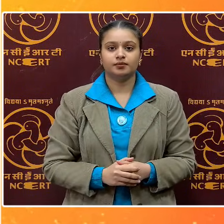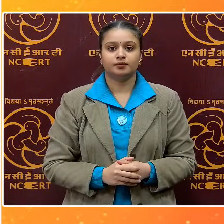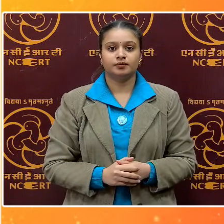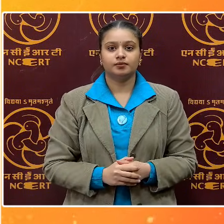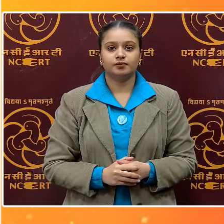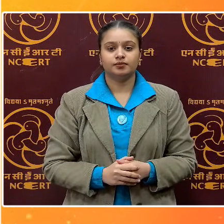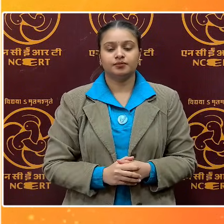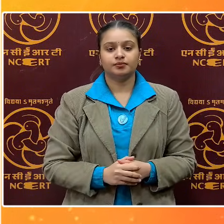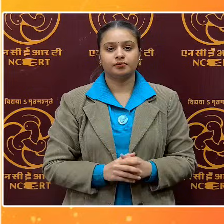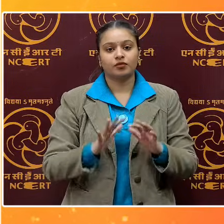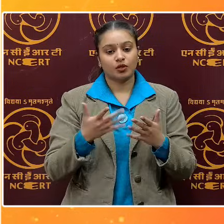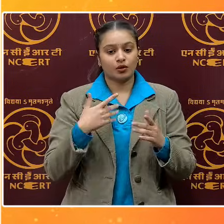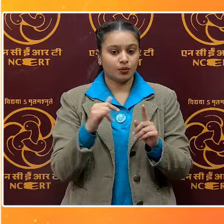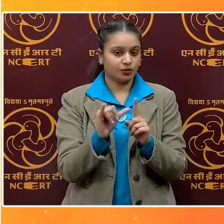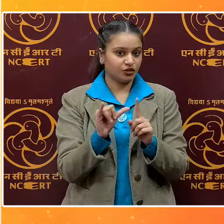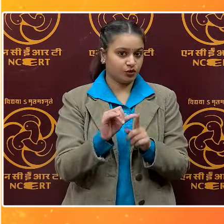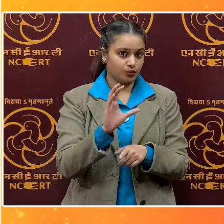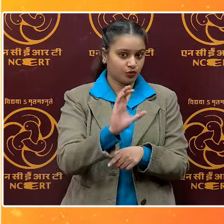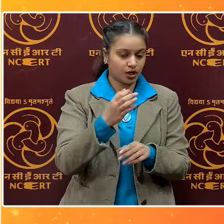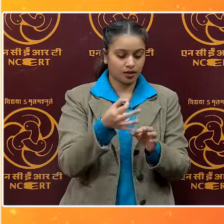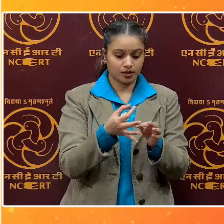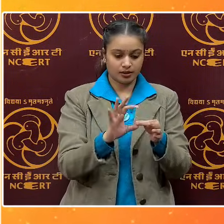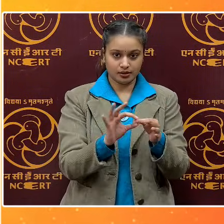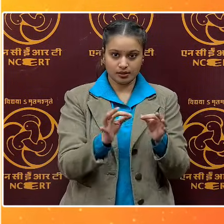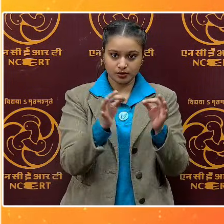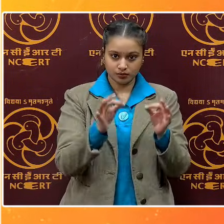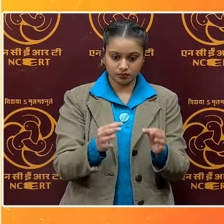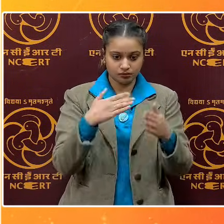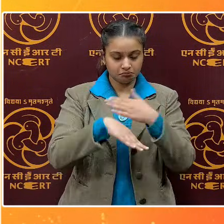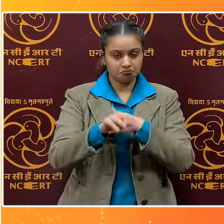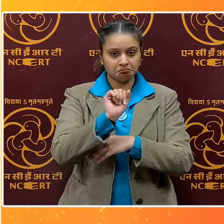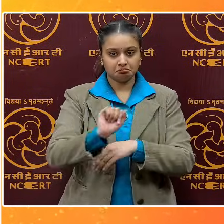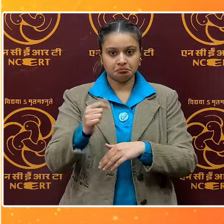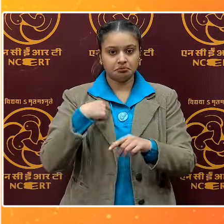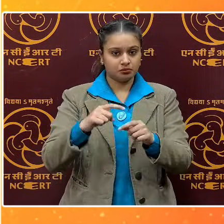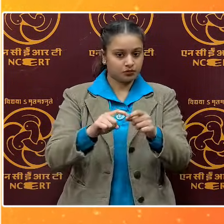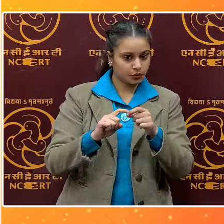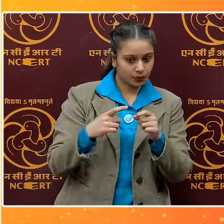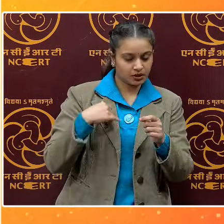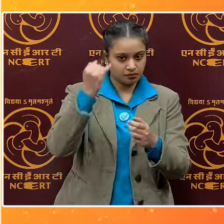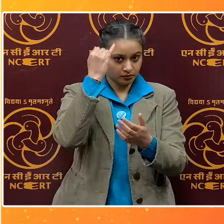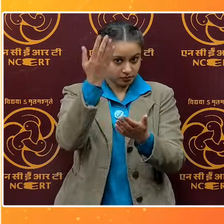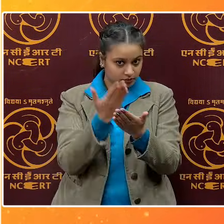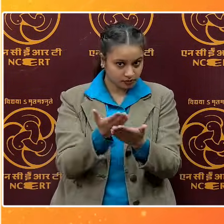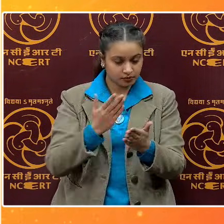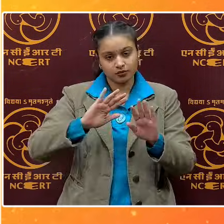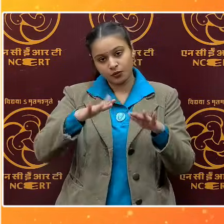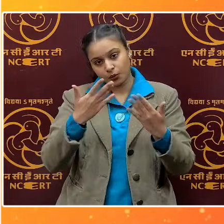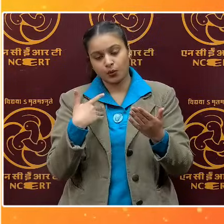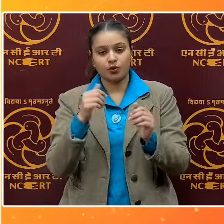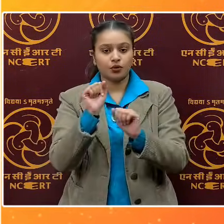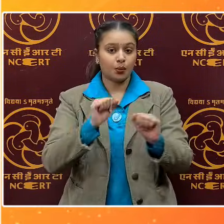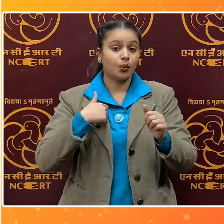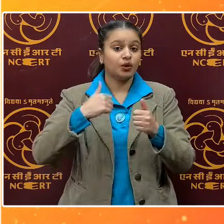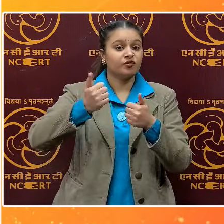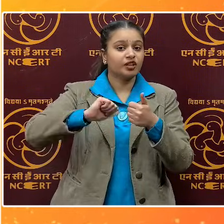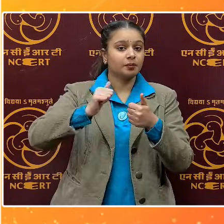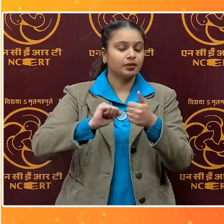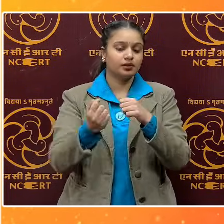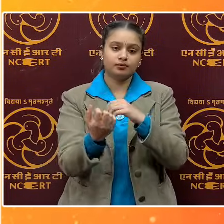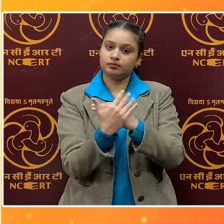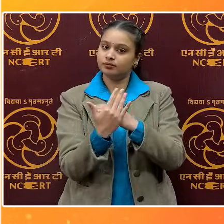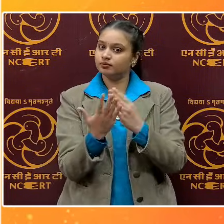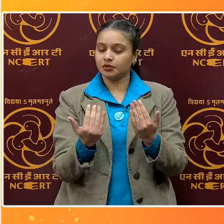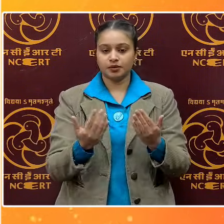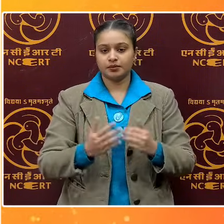tth.class5@ciet.nic.in and on our YouTube handle NCERT Official, you can send us your questions, suggestions and of course your feedback.